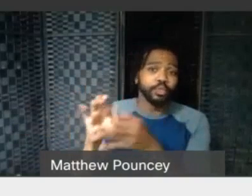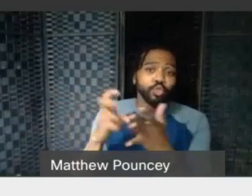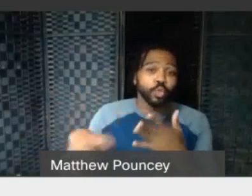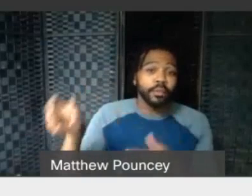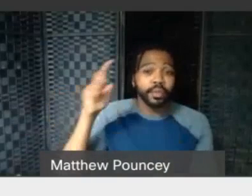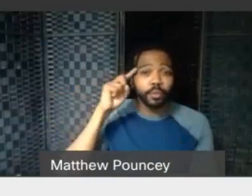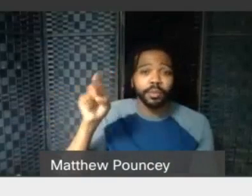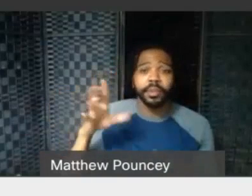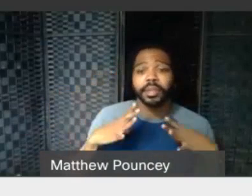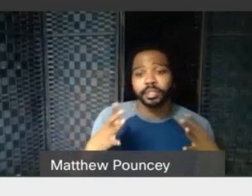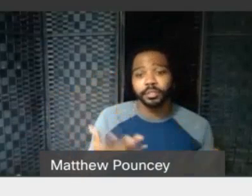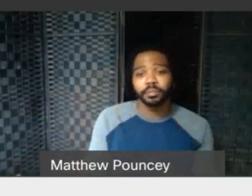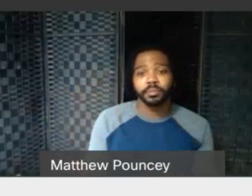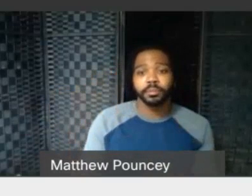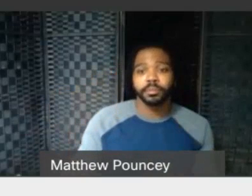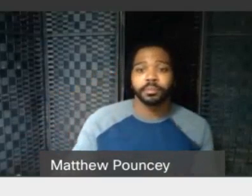vacation.